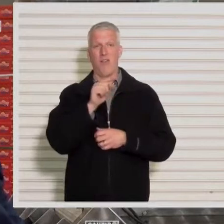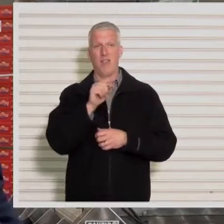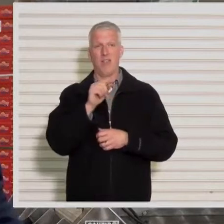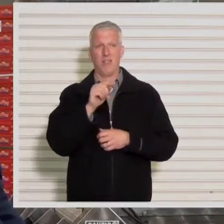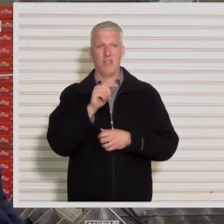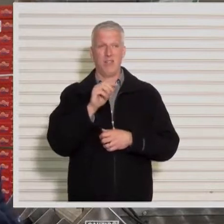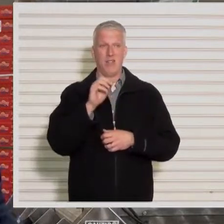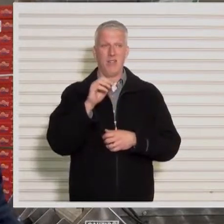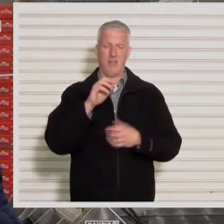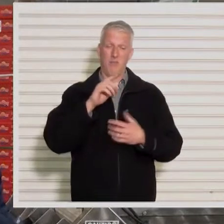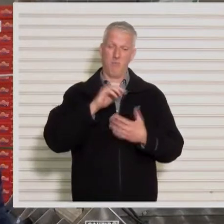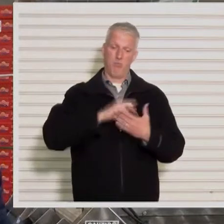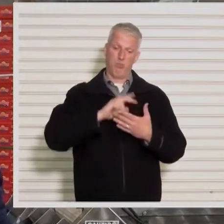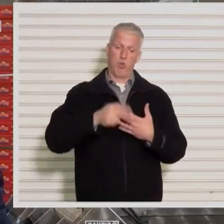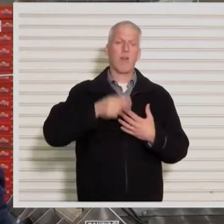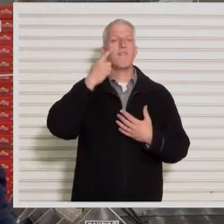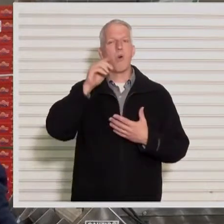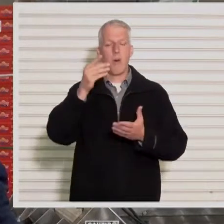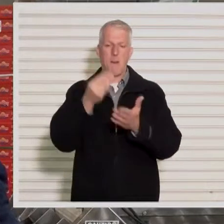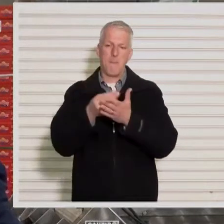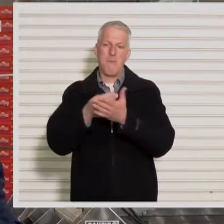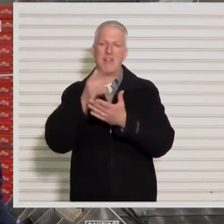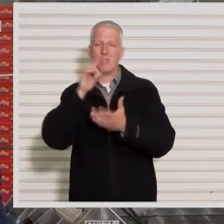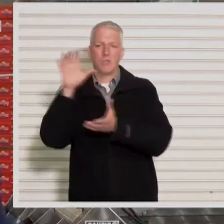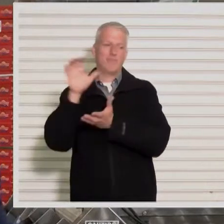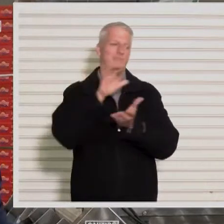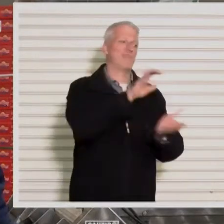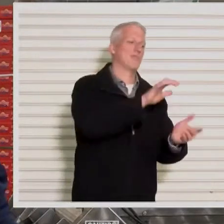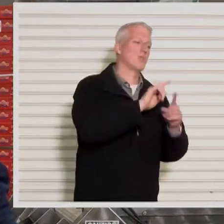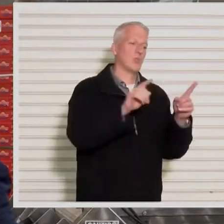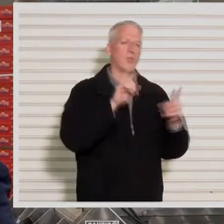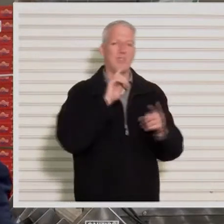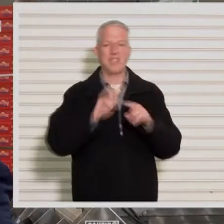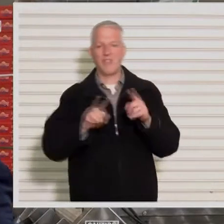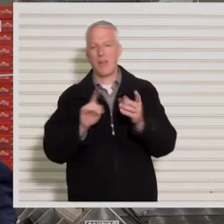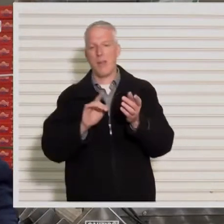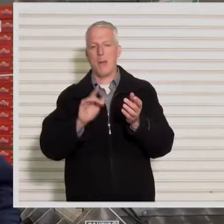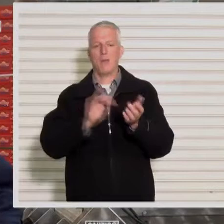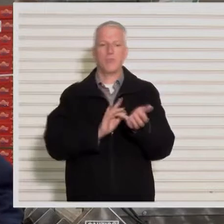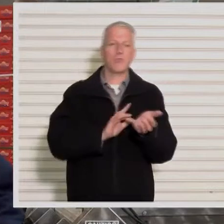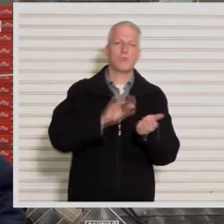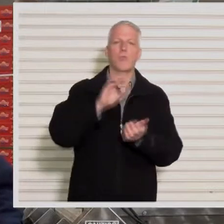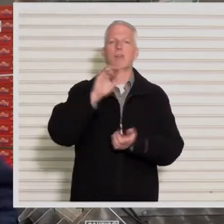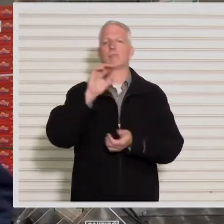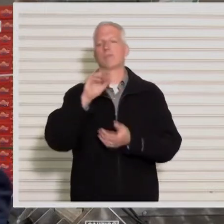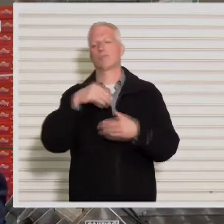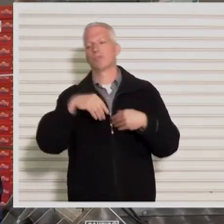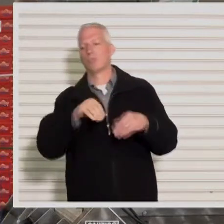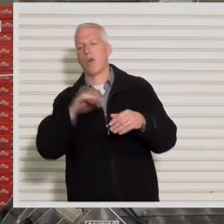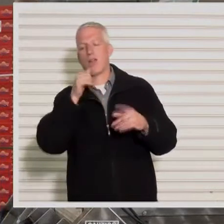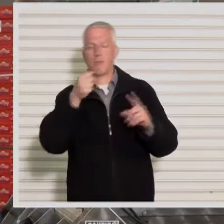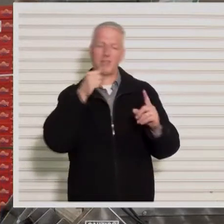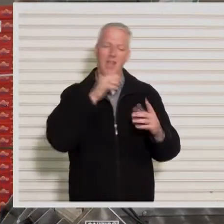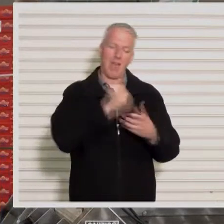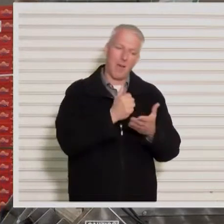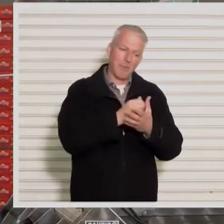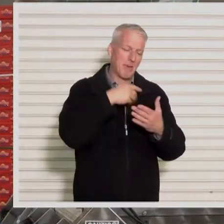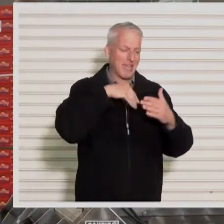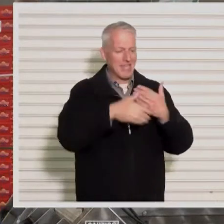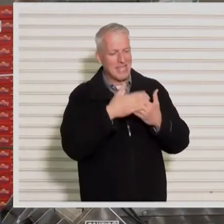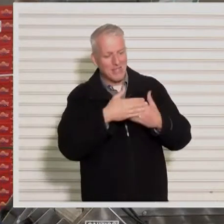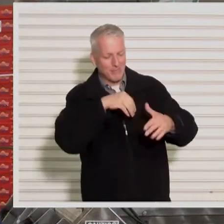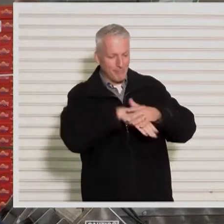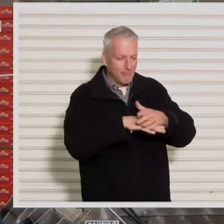a good federal program. Equity means that they are offered in the hardest hit communities